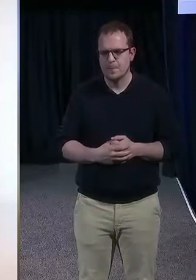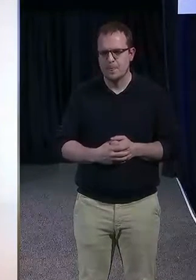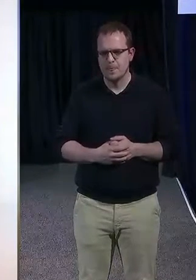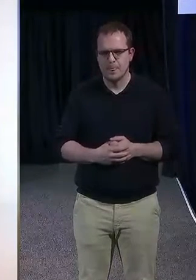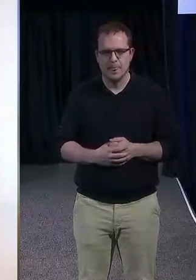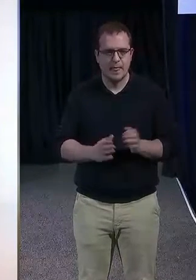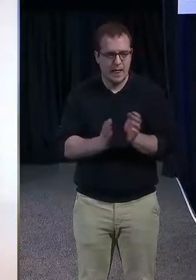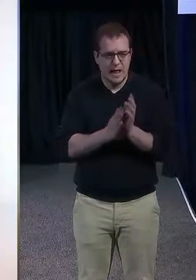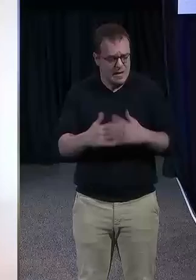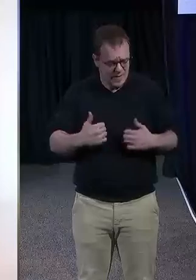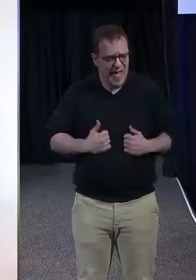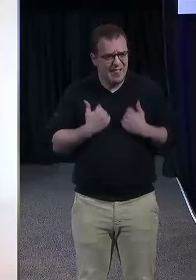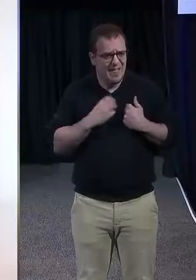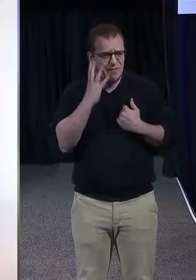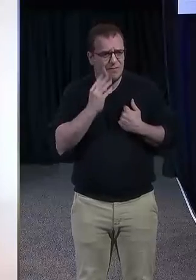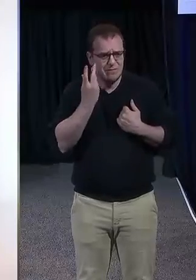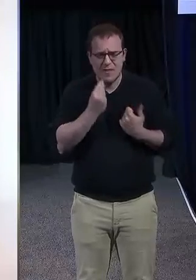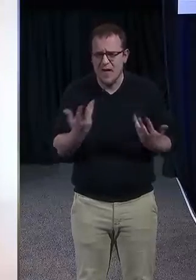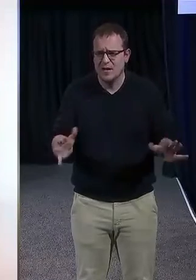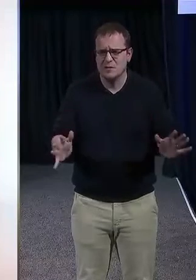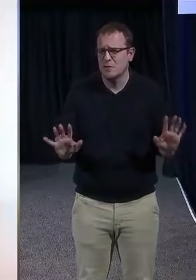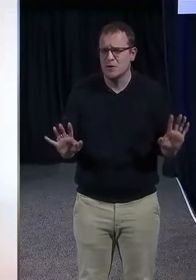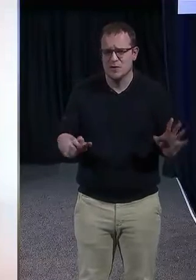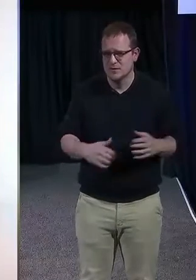They lived that experience.